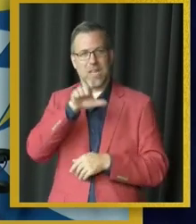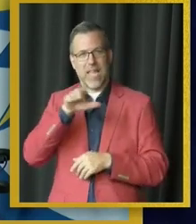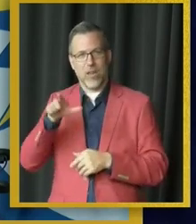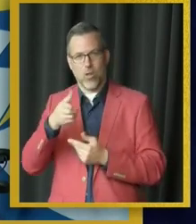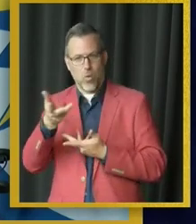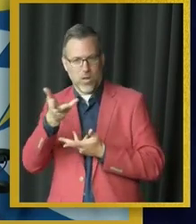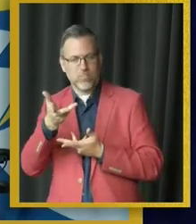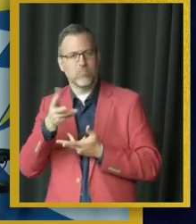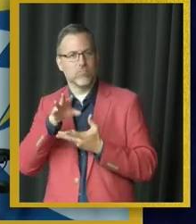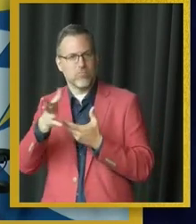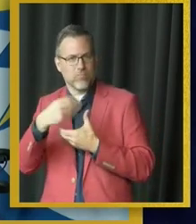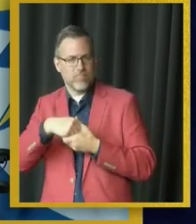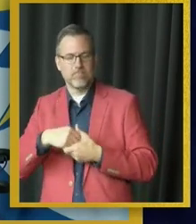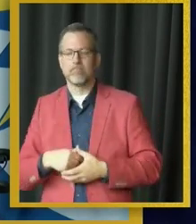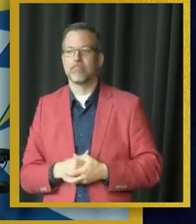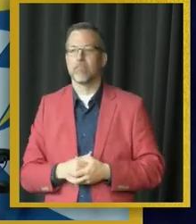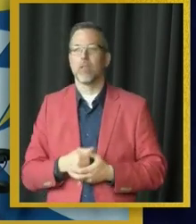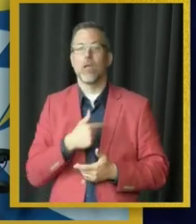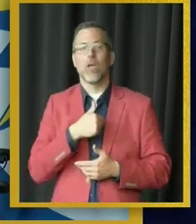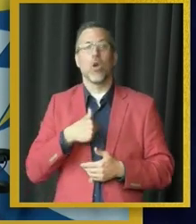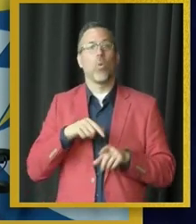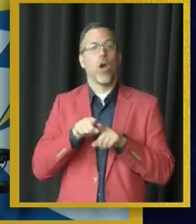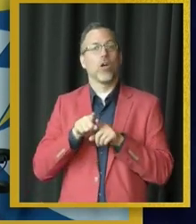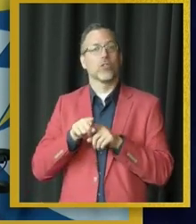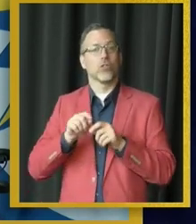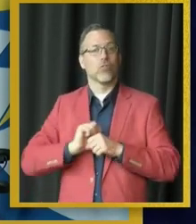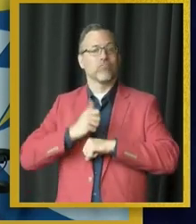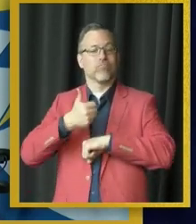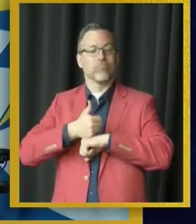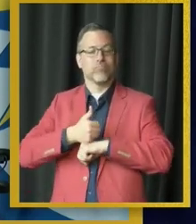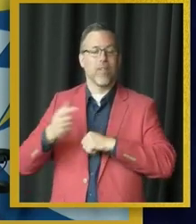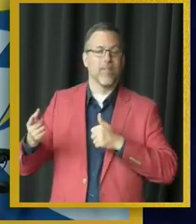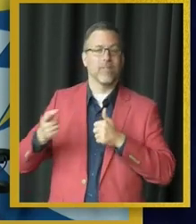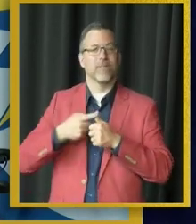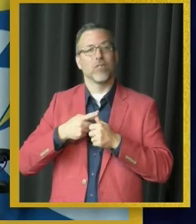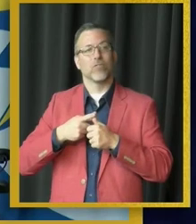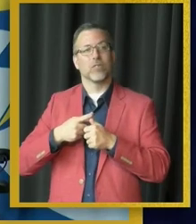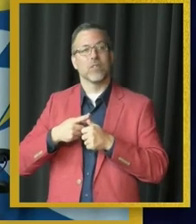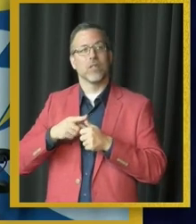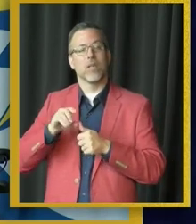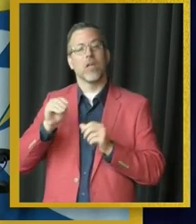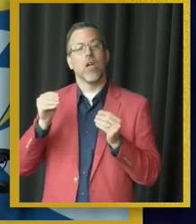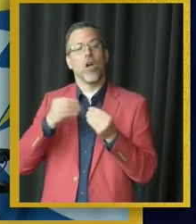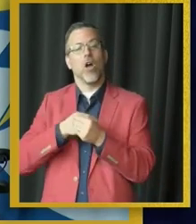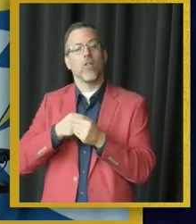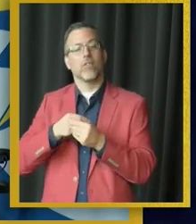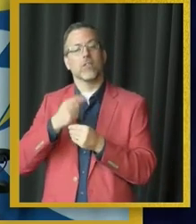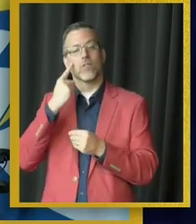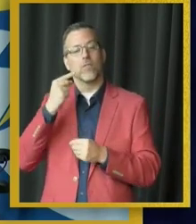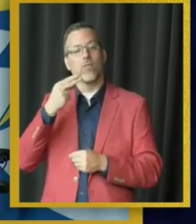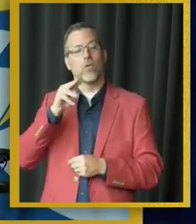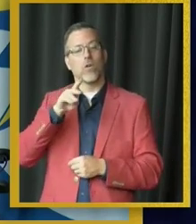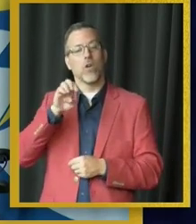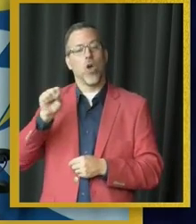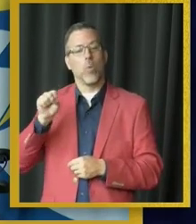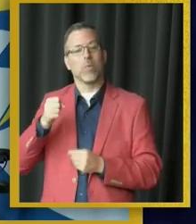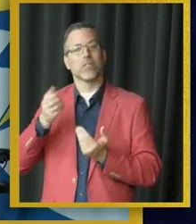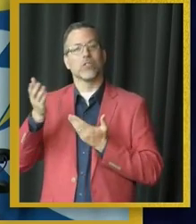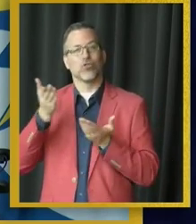engagement. And we're launching our first standalone Office of Homeless Services in